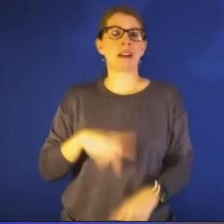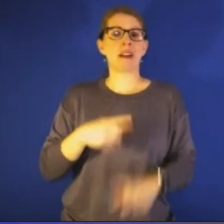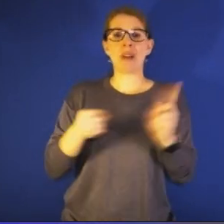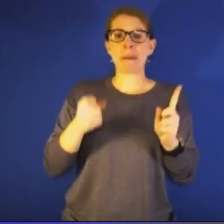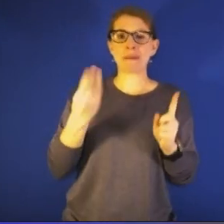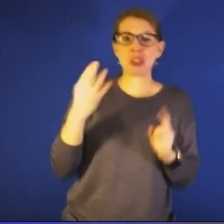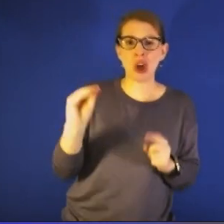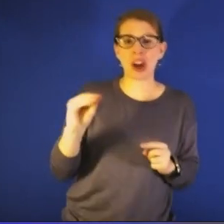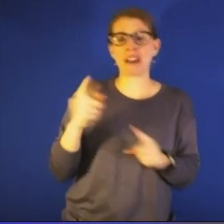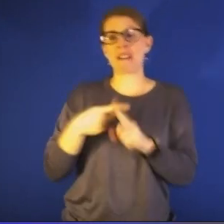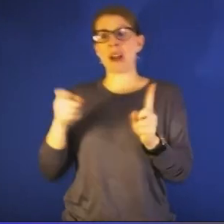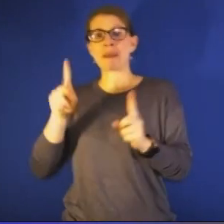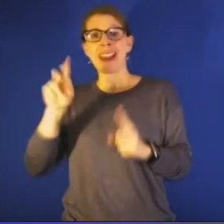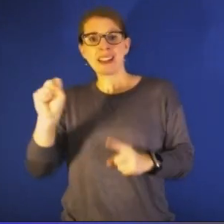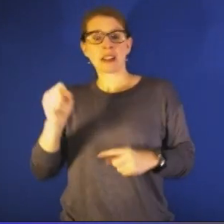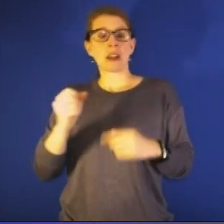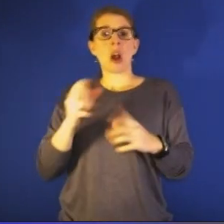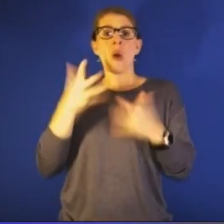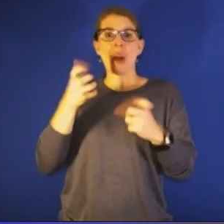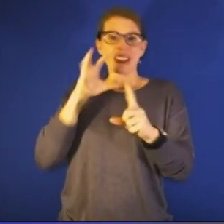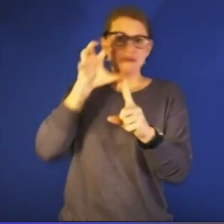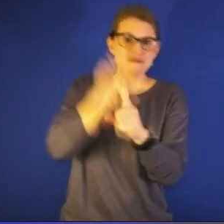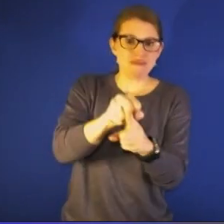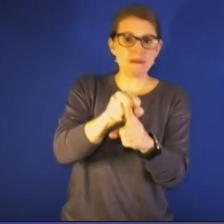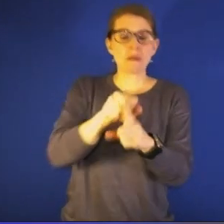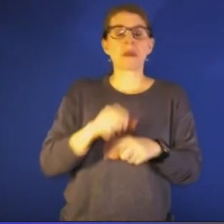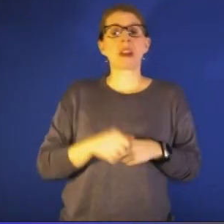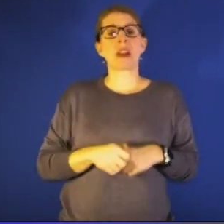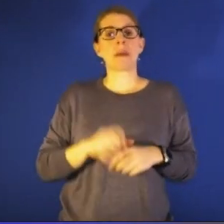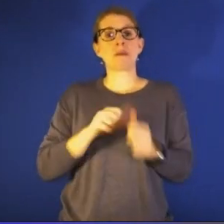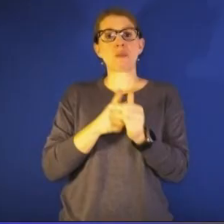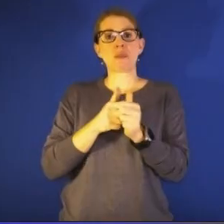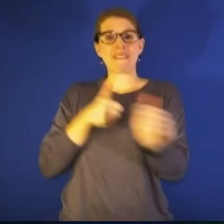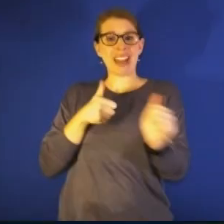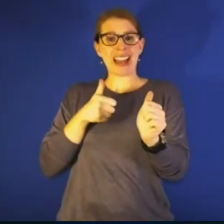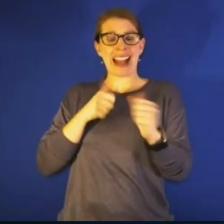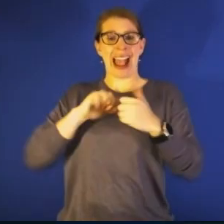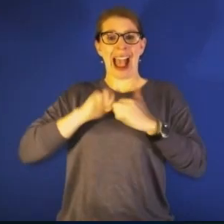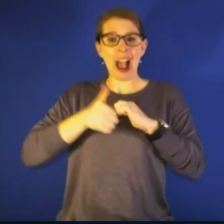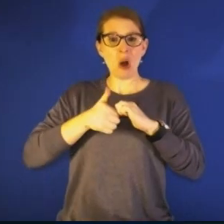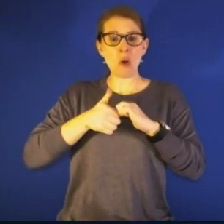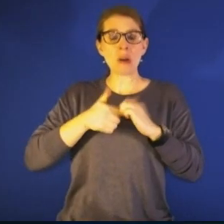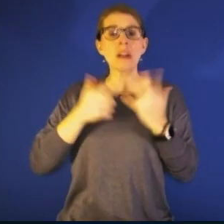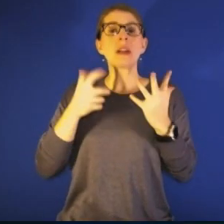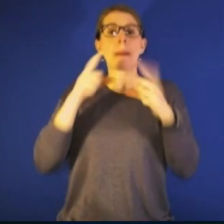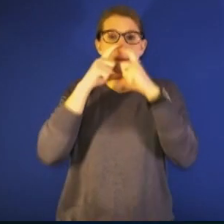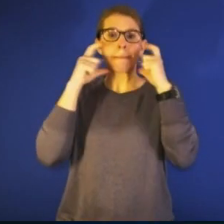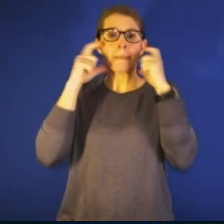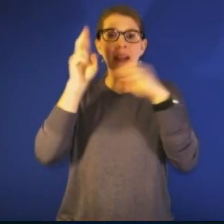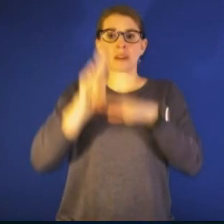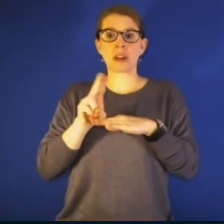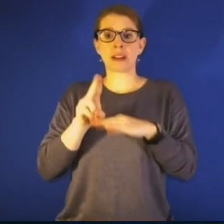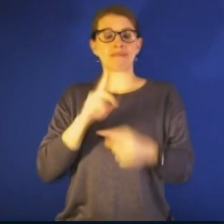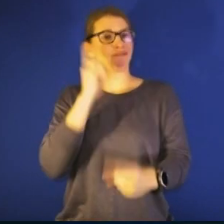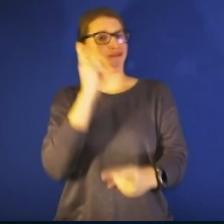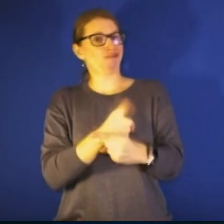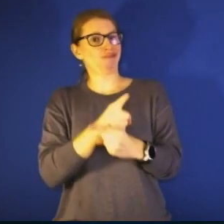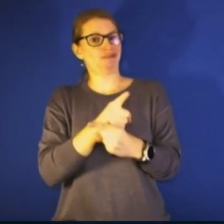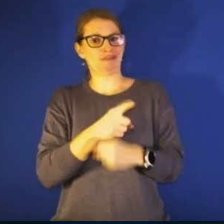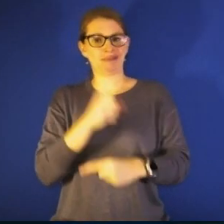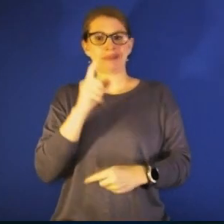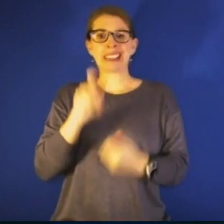just wants you, and the way you prevent that, it's masking, right? That's absolutely right, Steve,